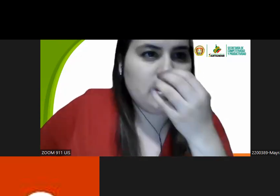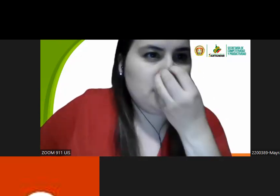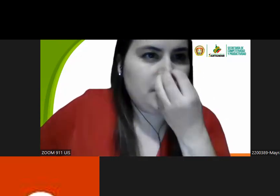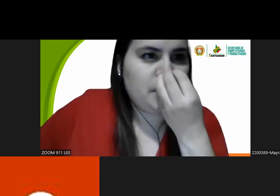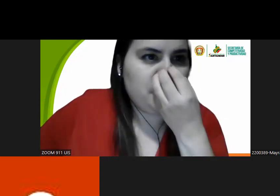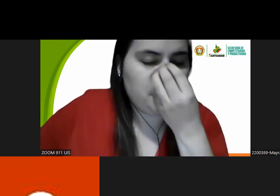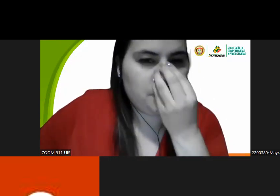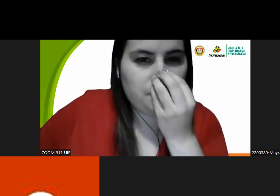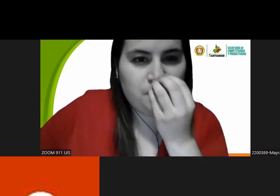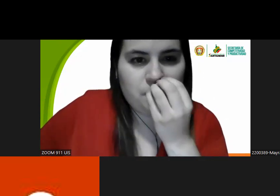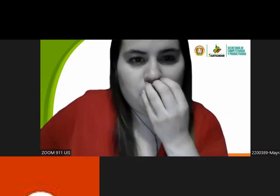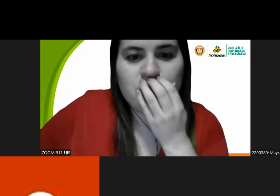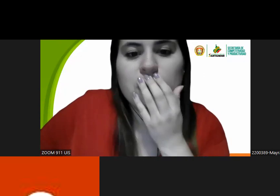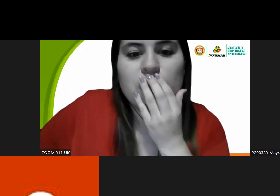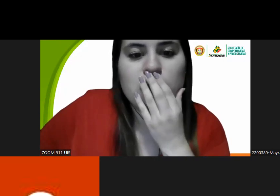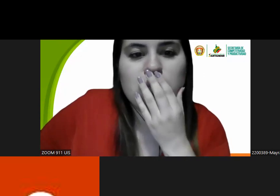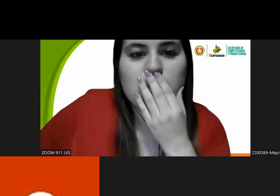the activity.